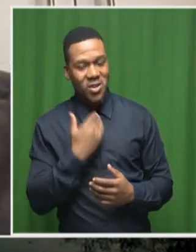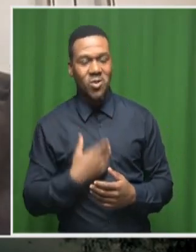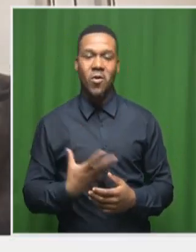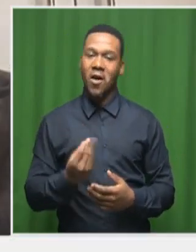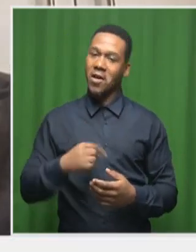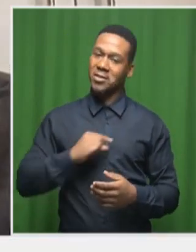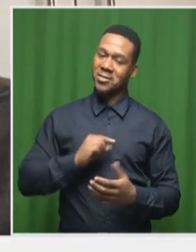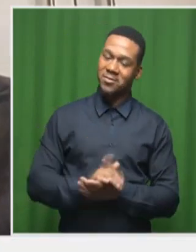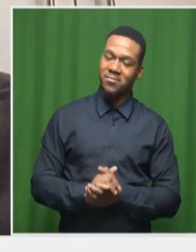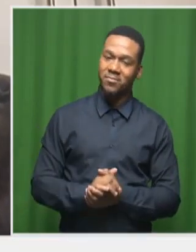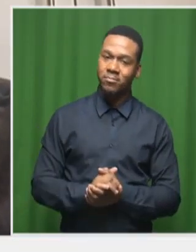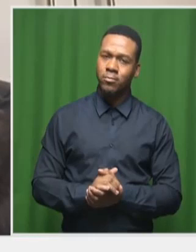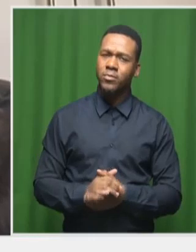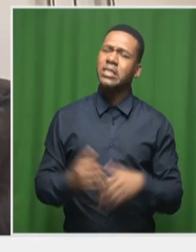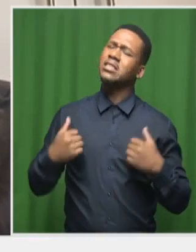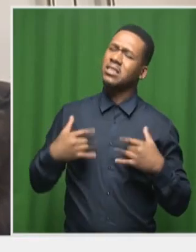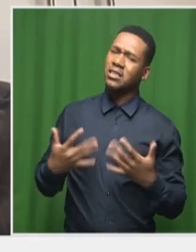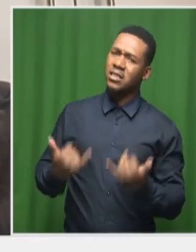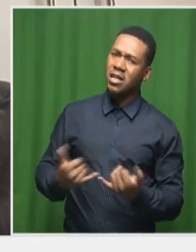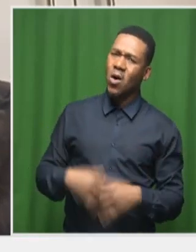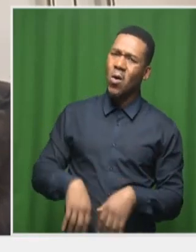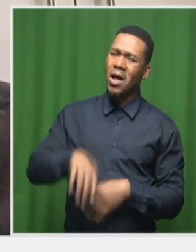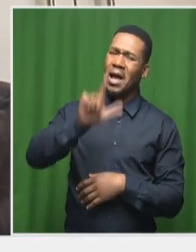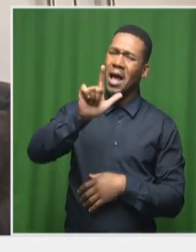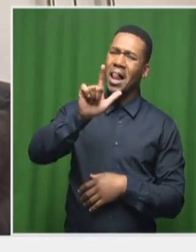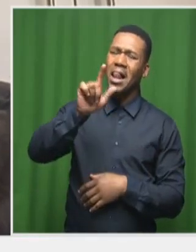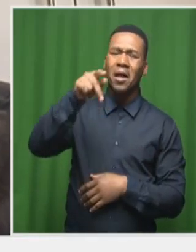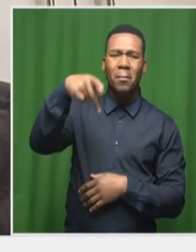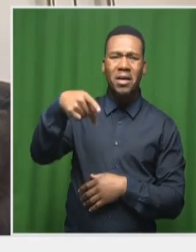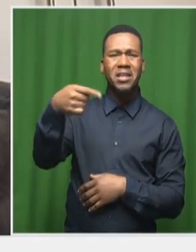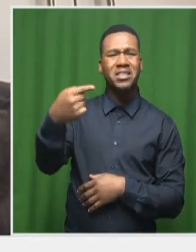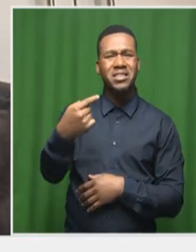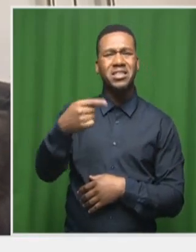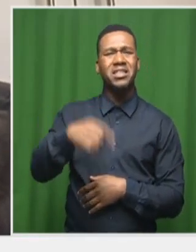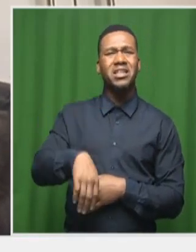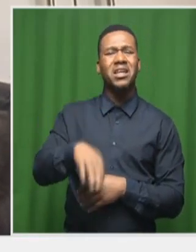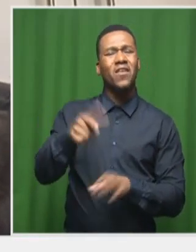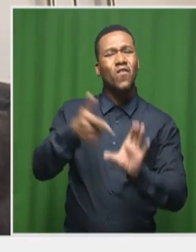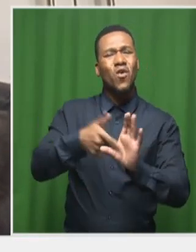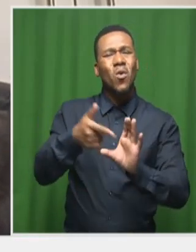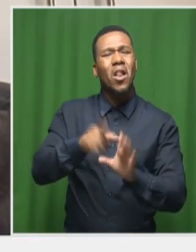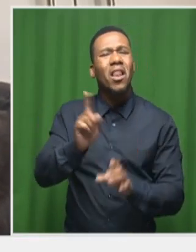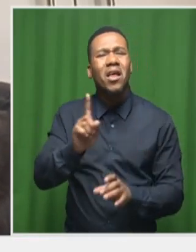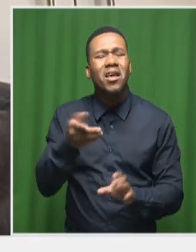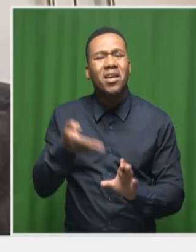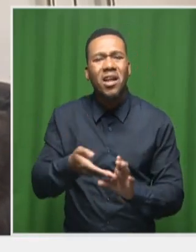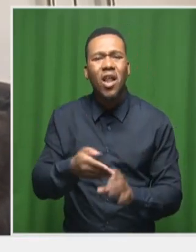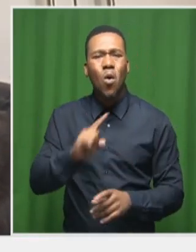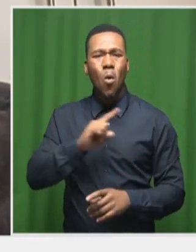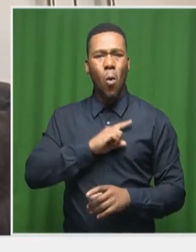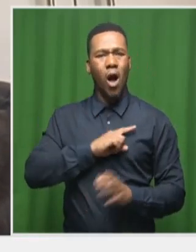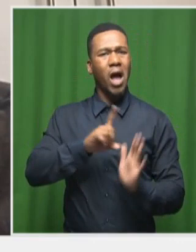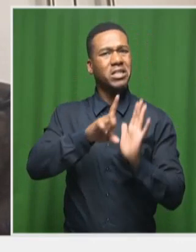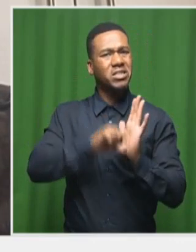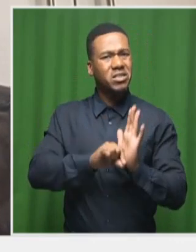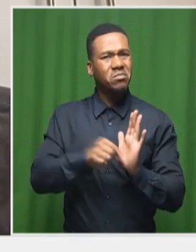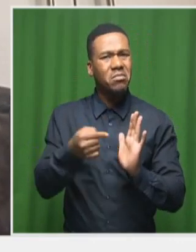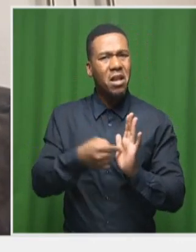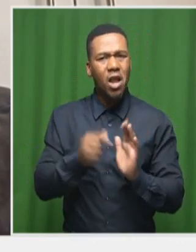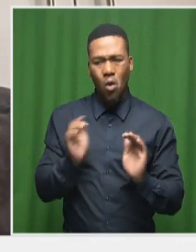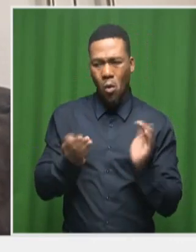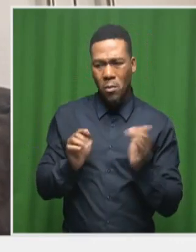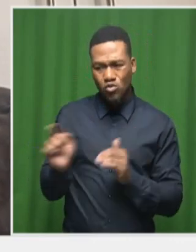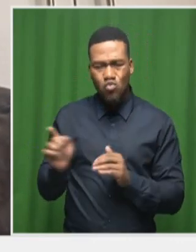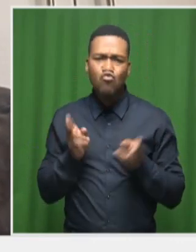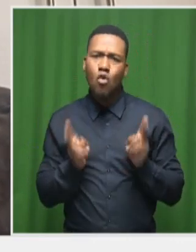let's start at the beginning. What is LPG fuel, and why is it cheaper than traditional